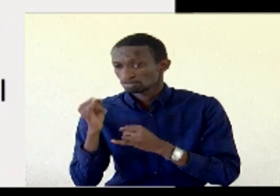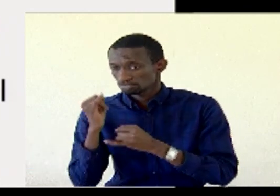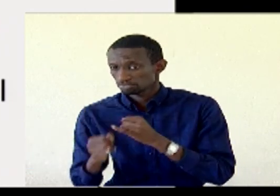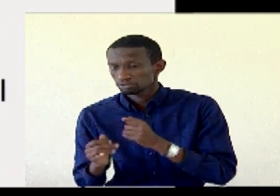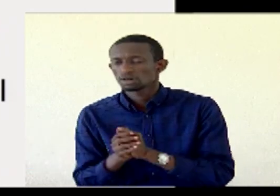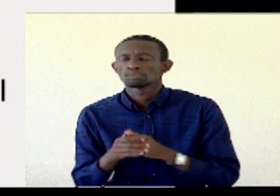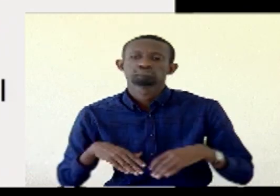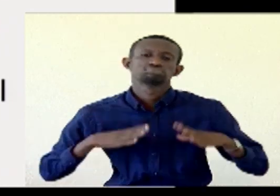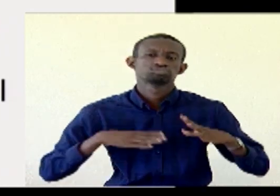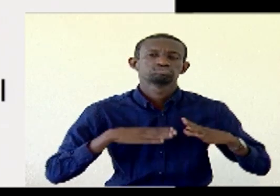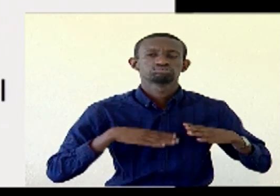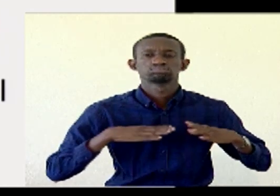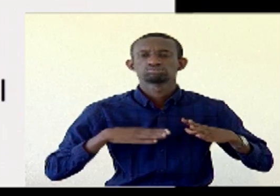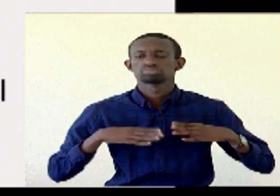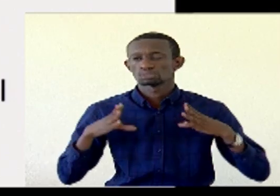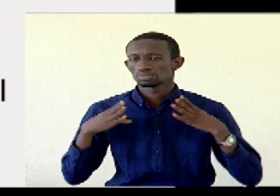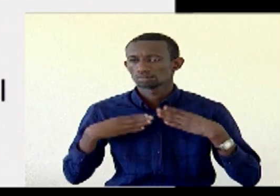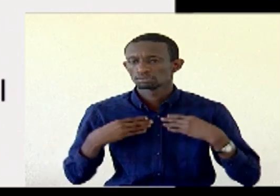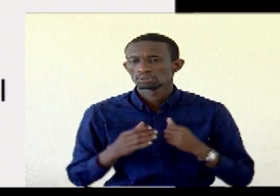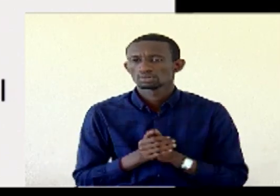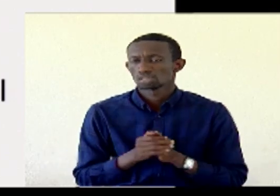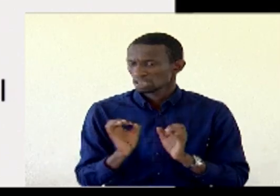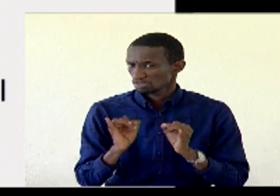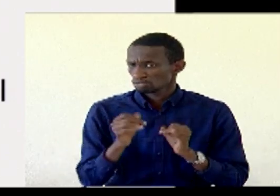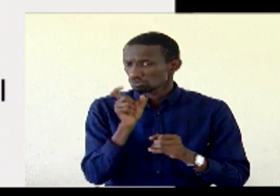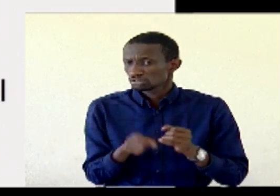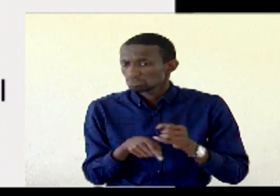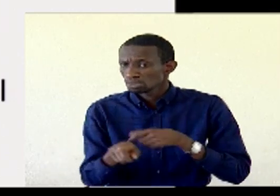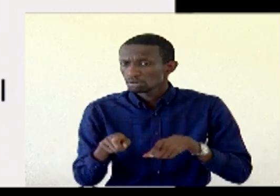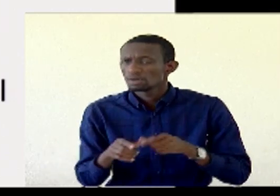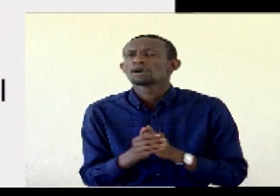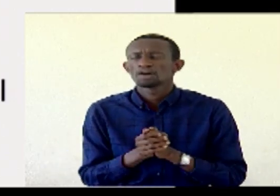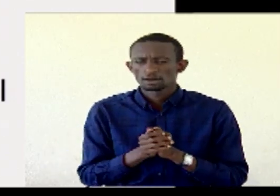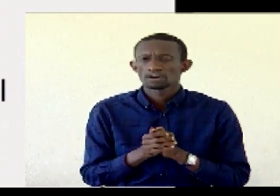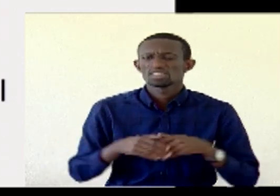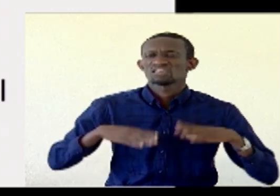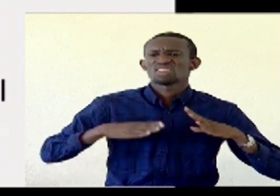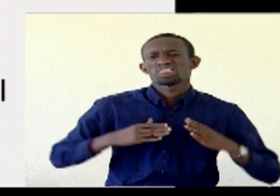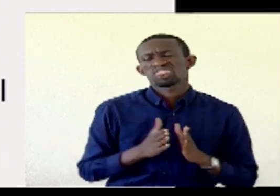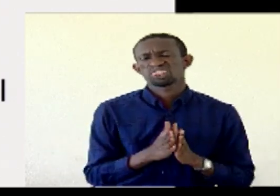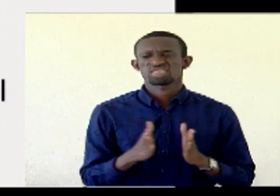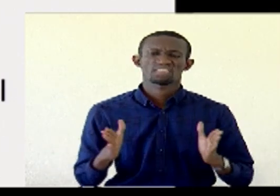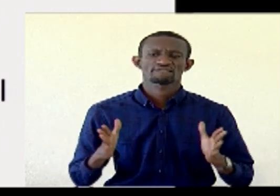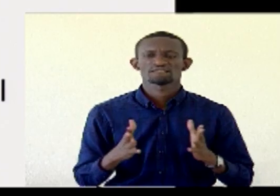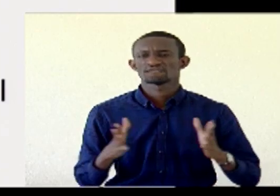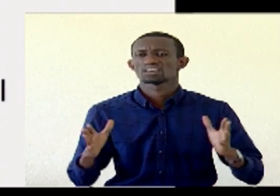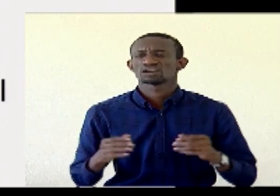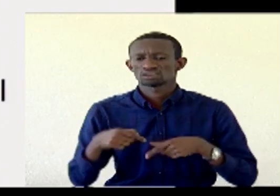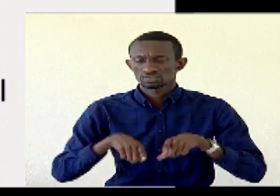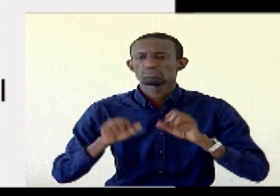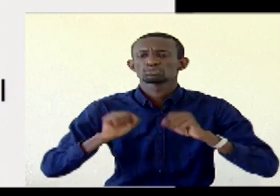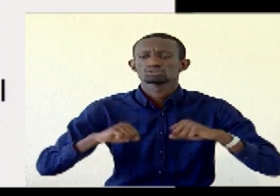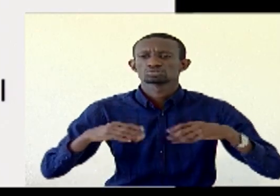the bladder through urethra, and that one will be involving what we call urination. When all these signals